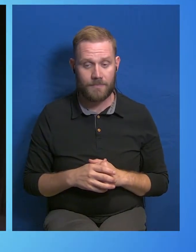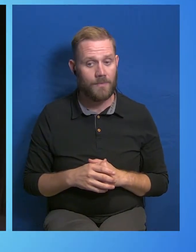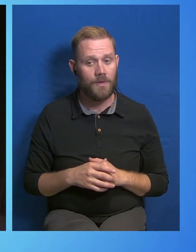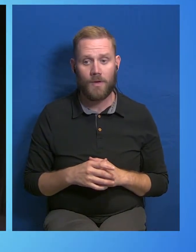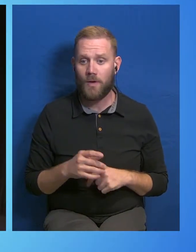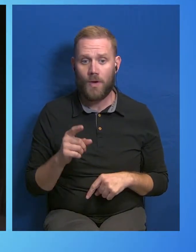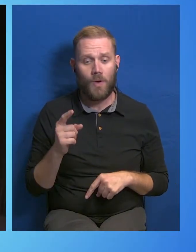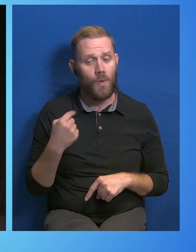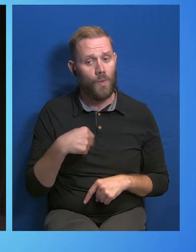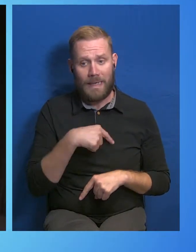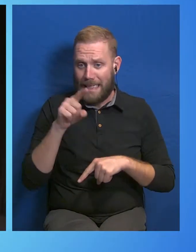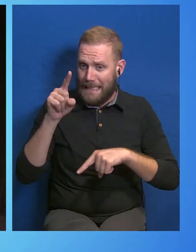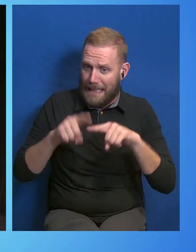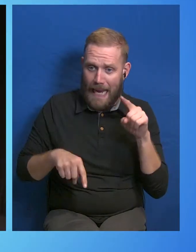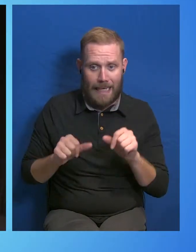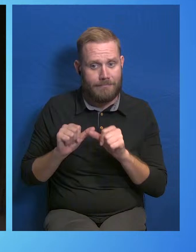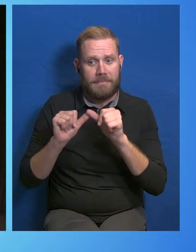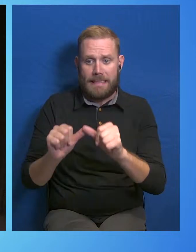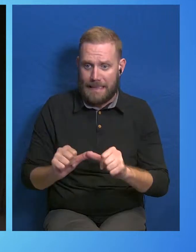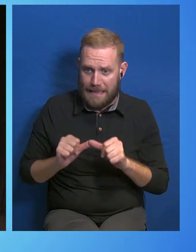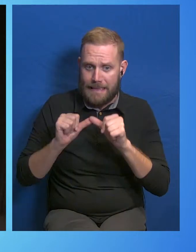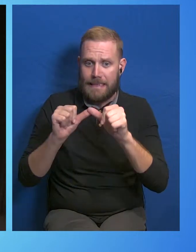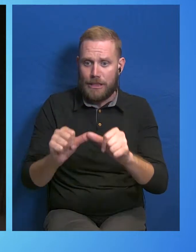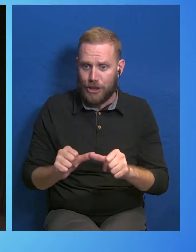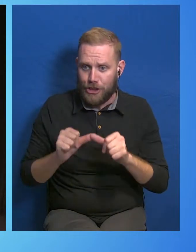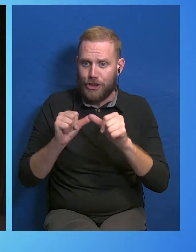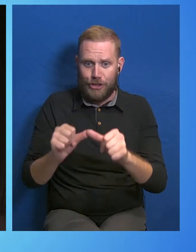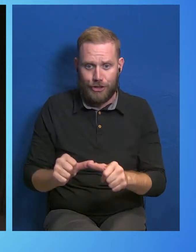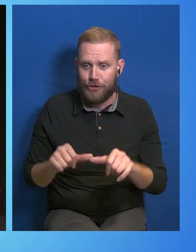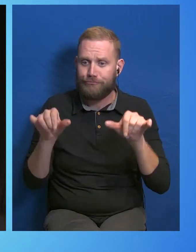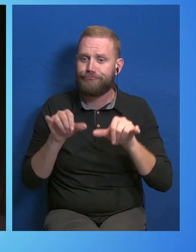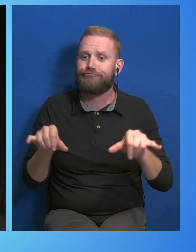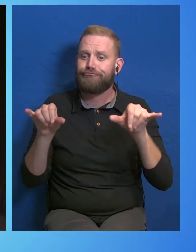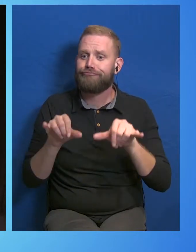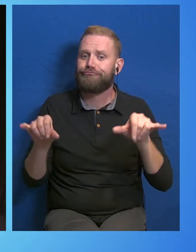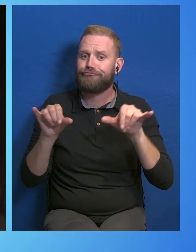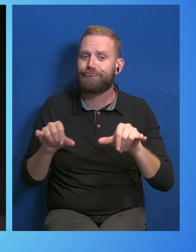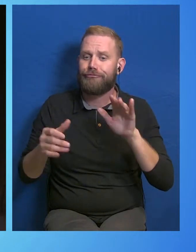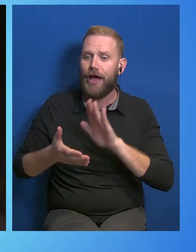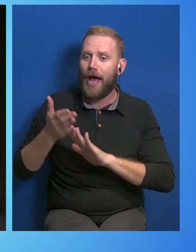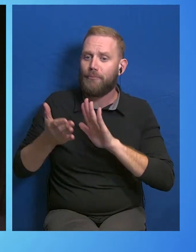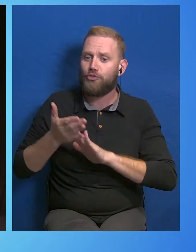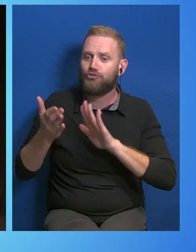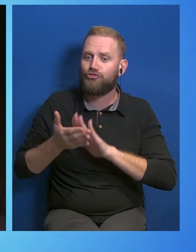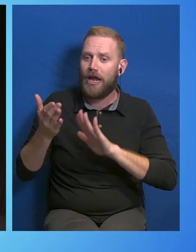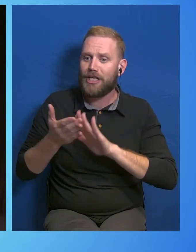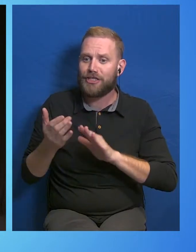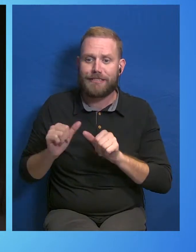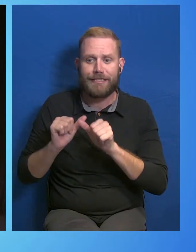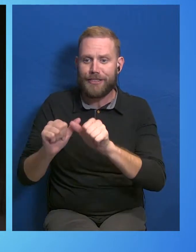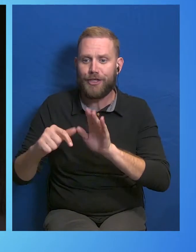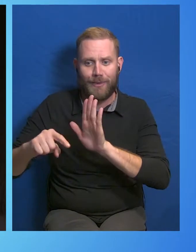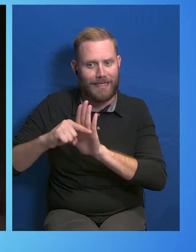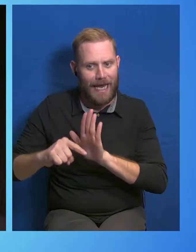We cannot continue with the operations and a budget deficit.